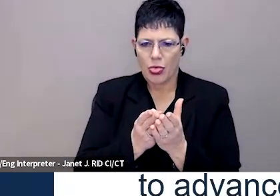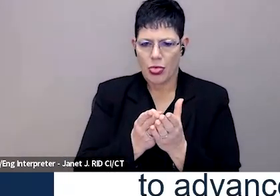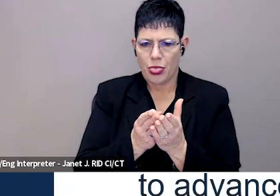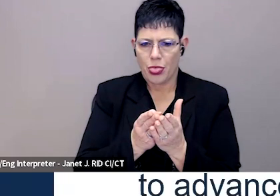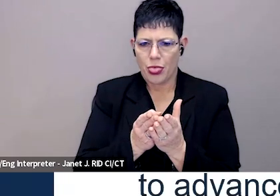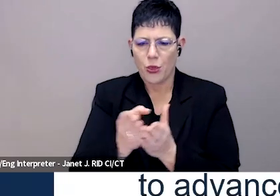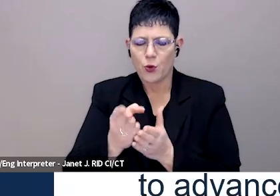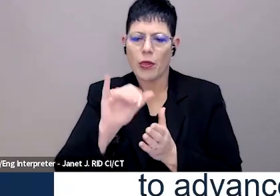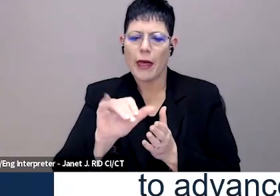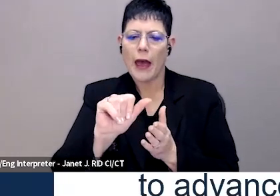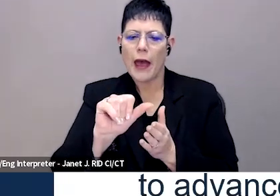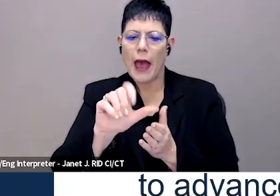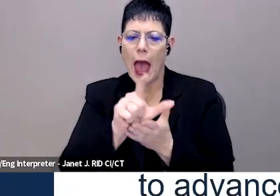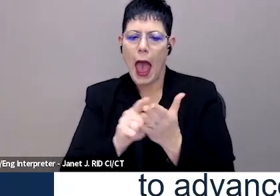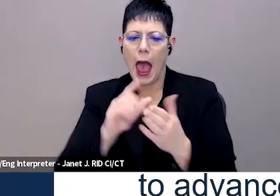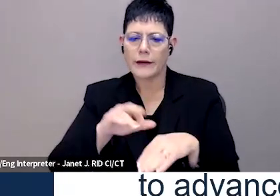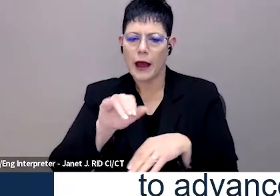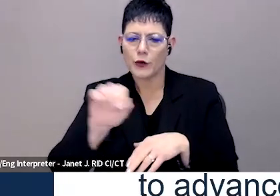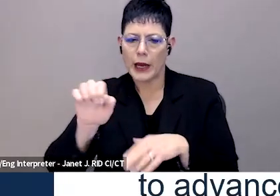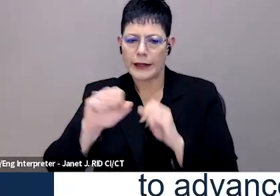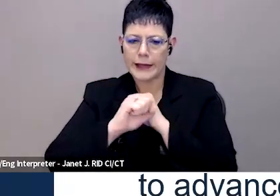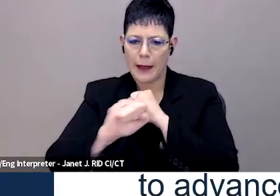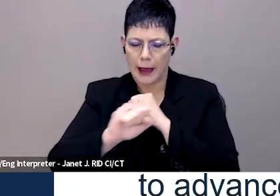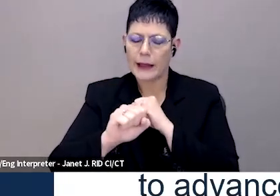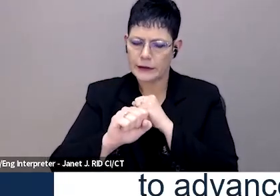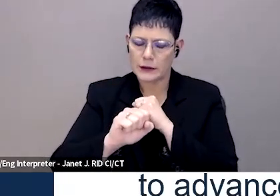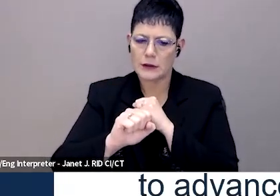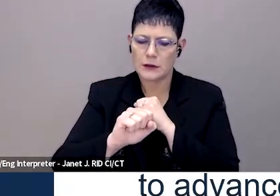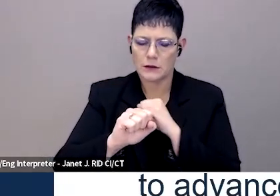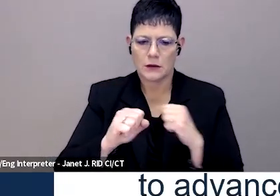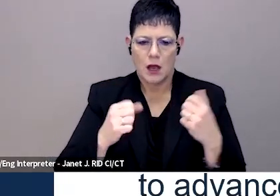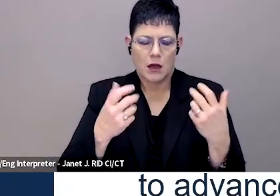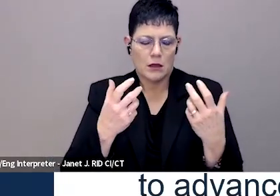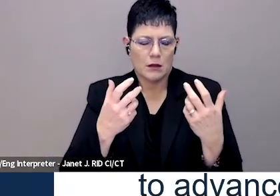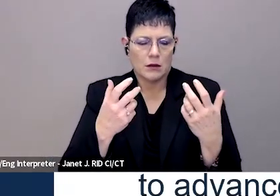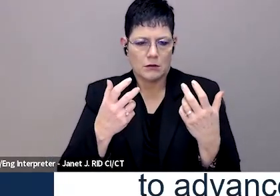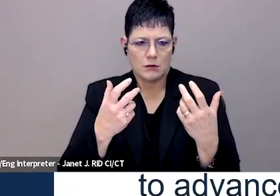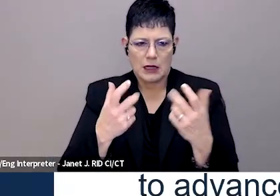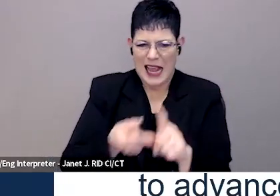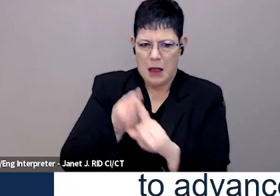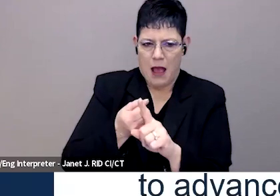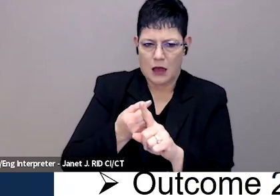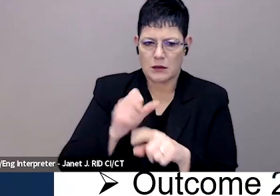the Act on RAISE campaign has prioritized through our national engagement and stakeholder mapping. Next slide.